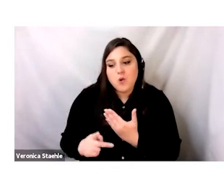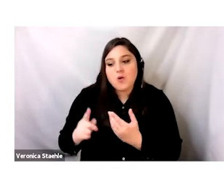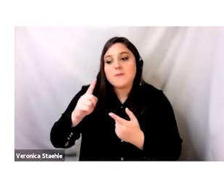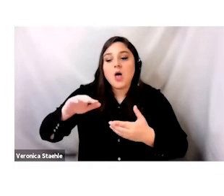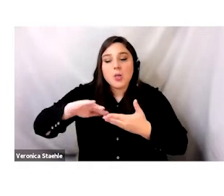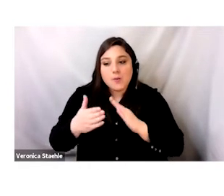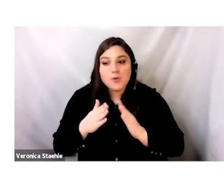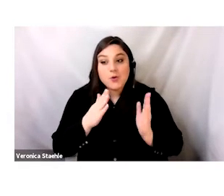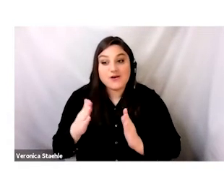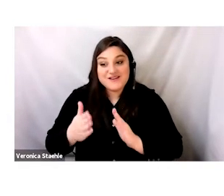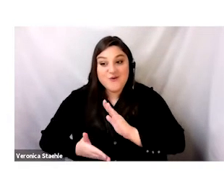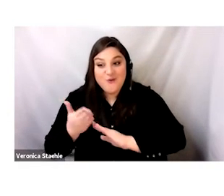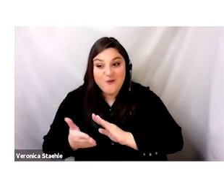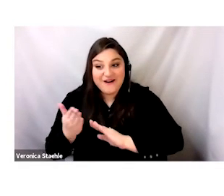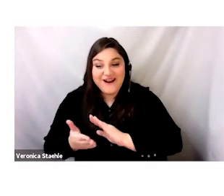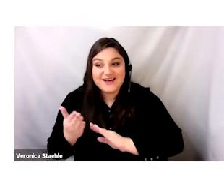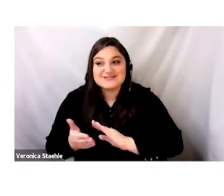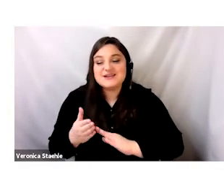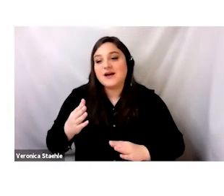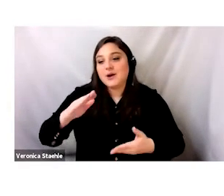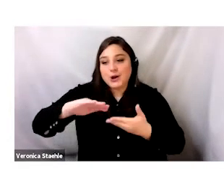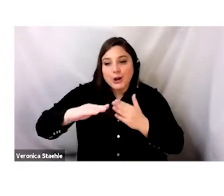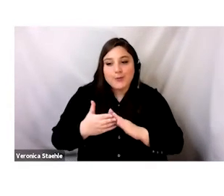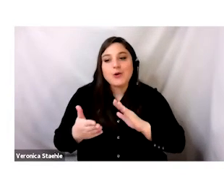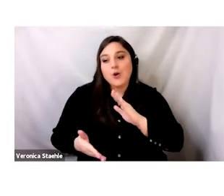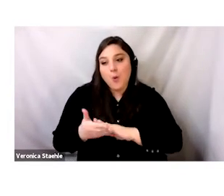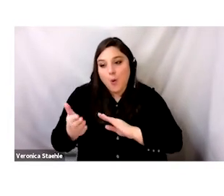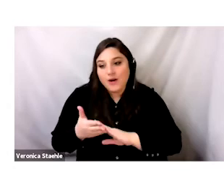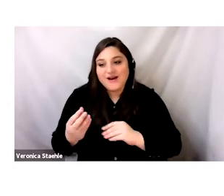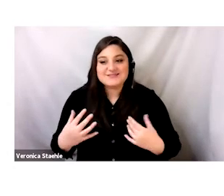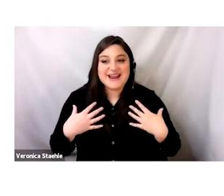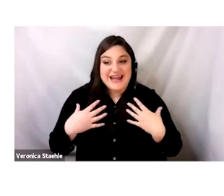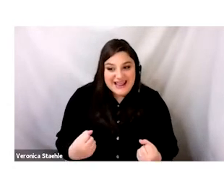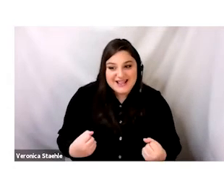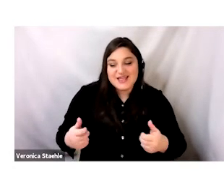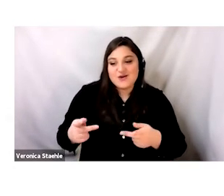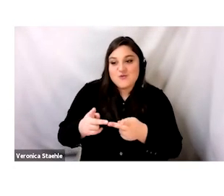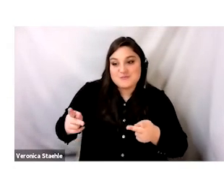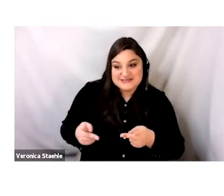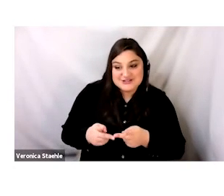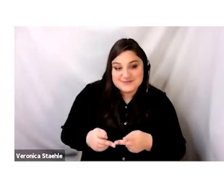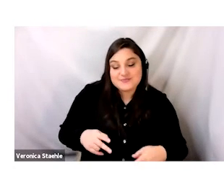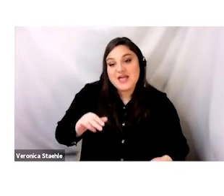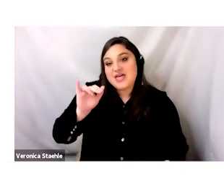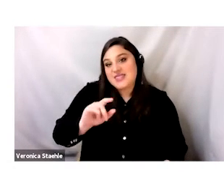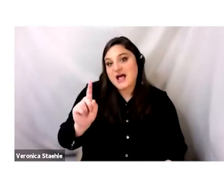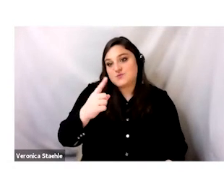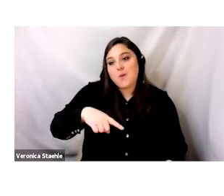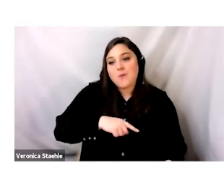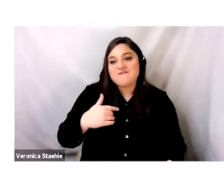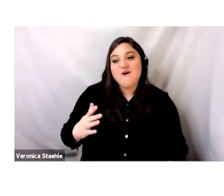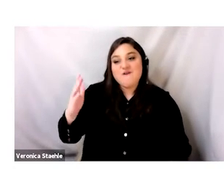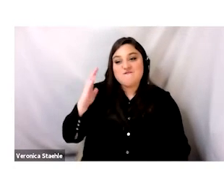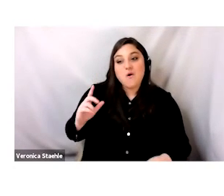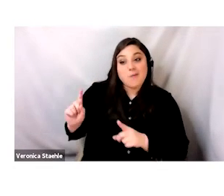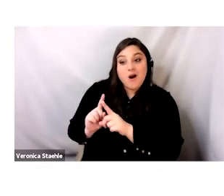Organizing and Healing Resident position. where we have a former apprentice come and